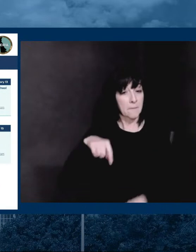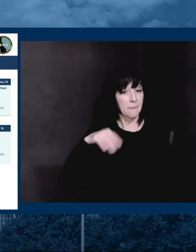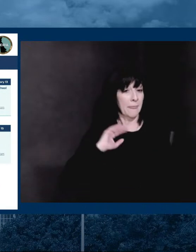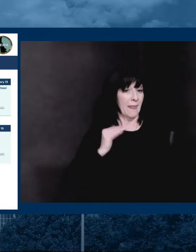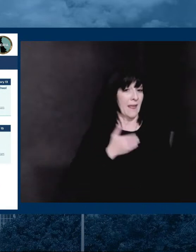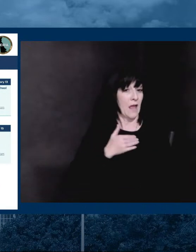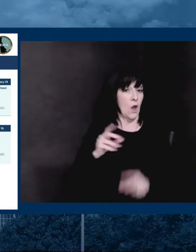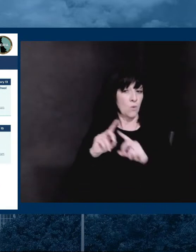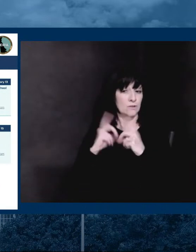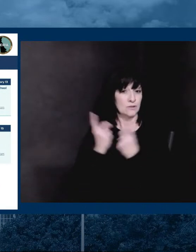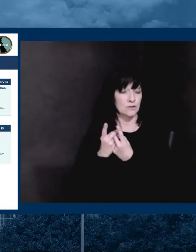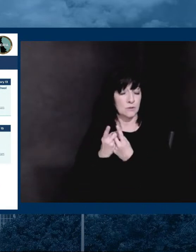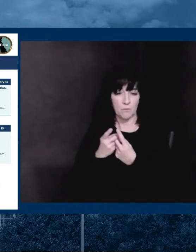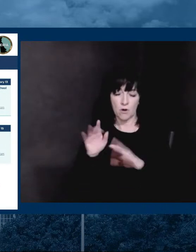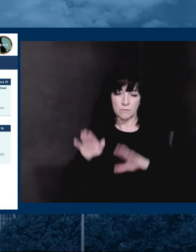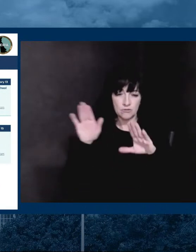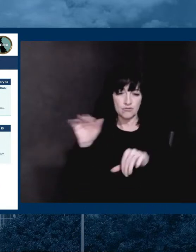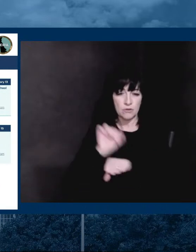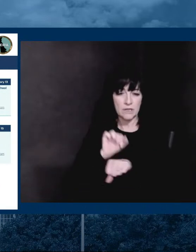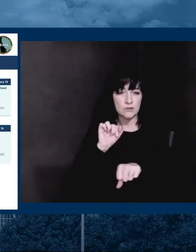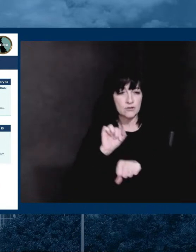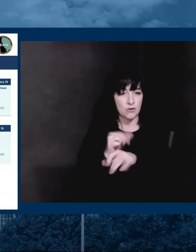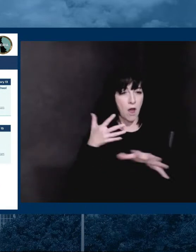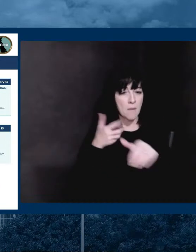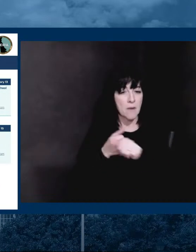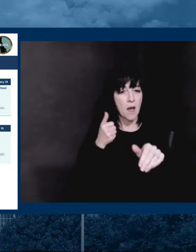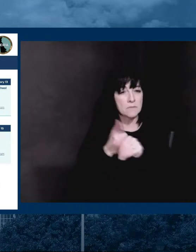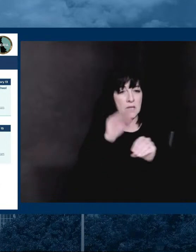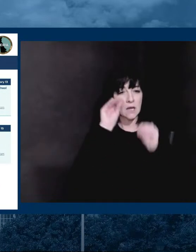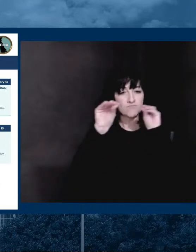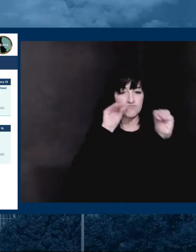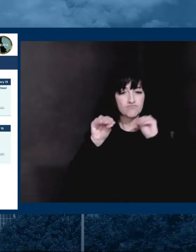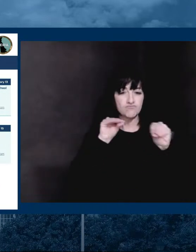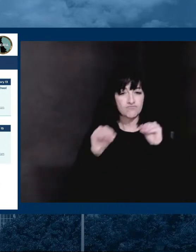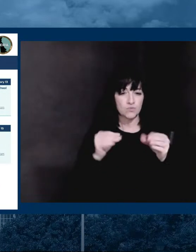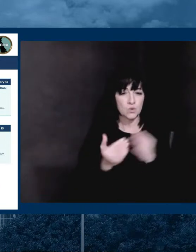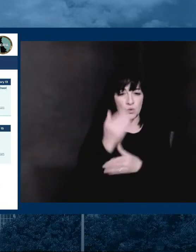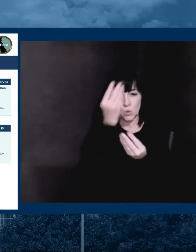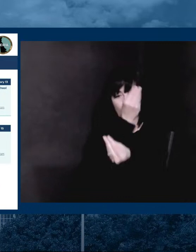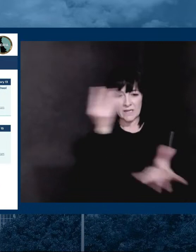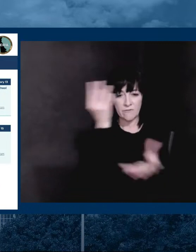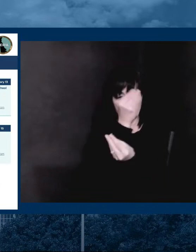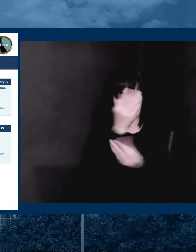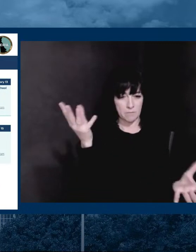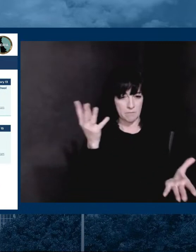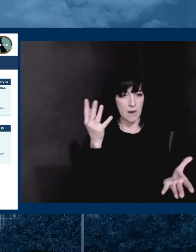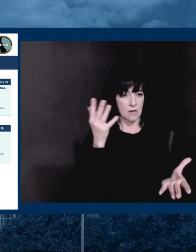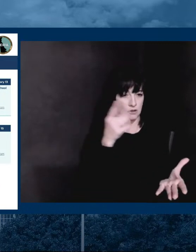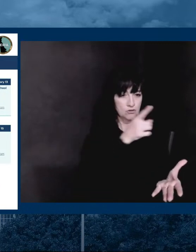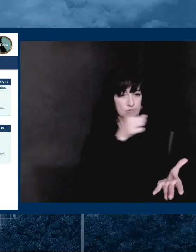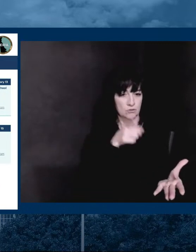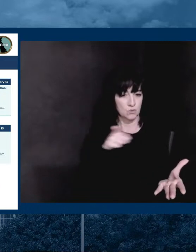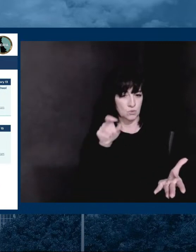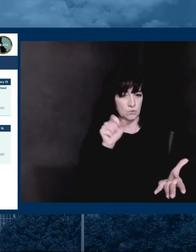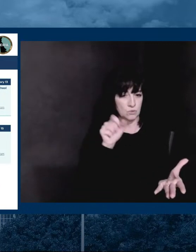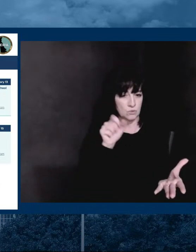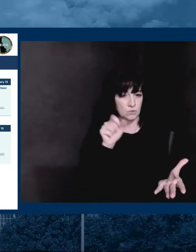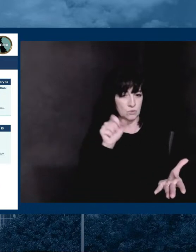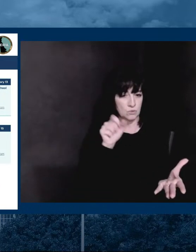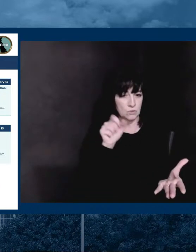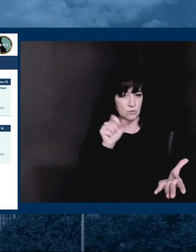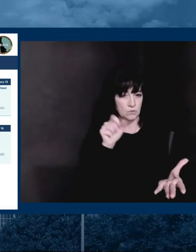weeks ago to really make the locations and options for testing even a little bit more